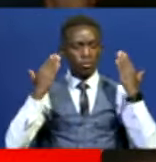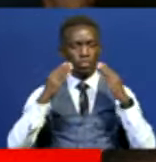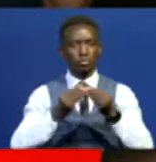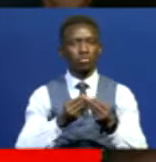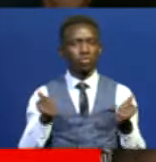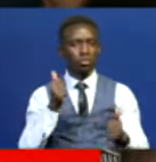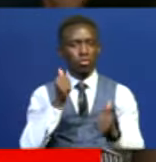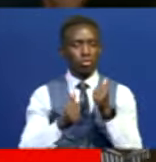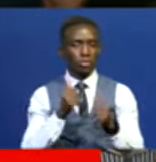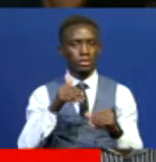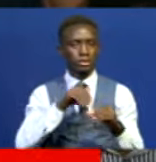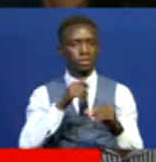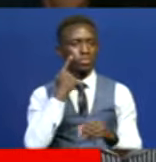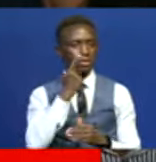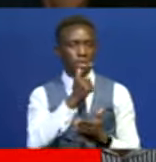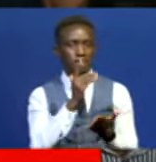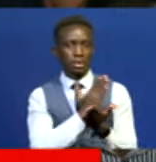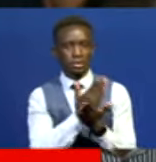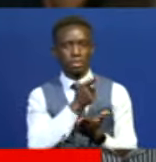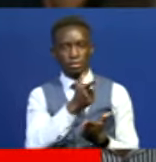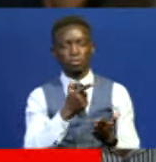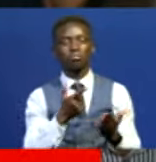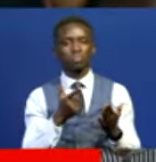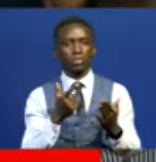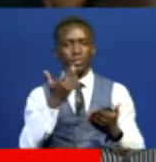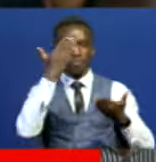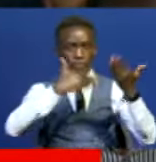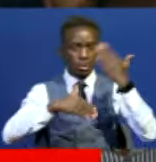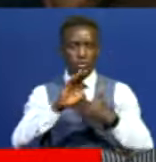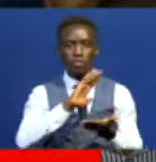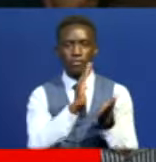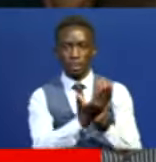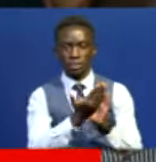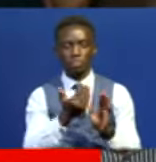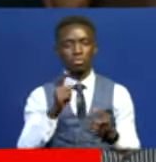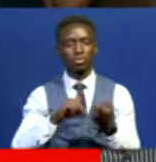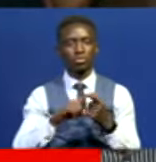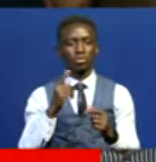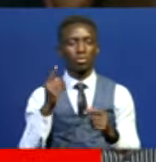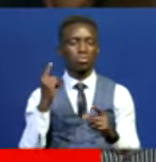to its knees and impoverished thousands of hardworking farming households.